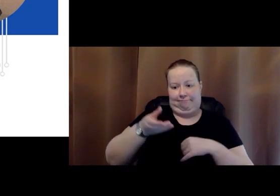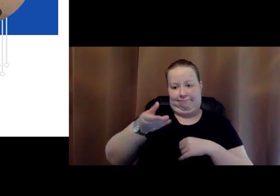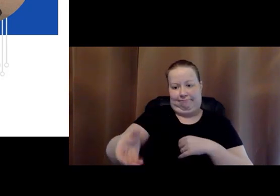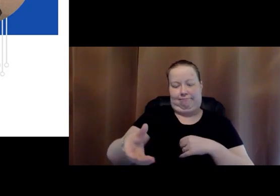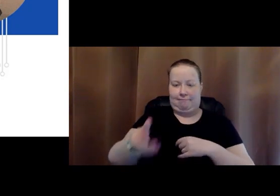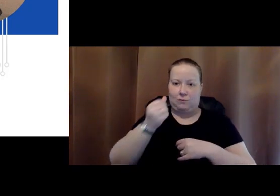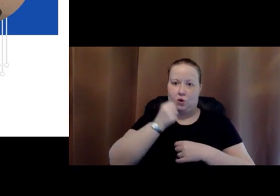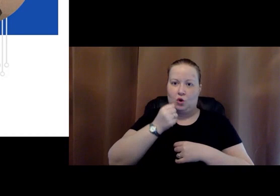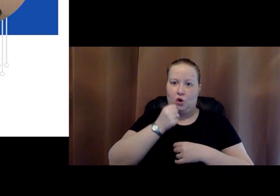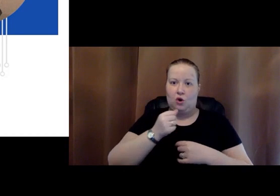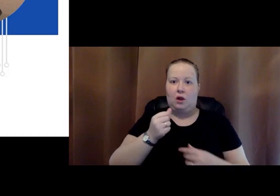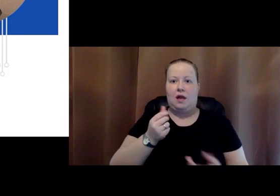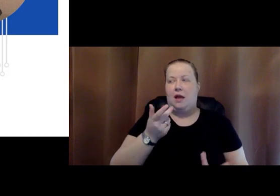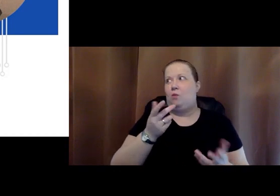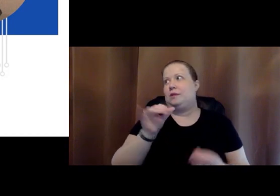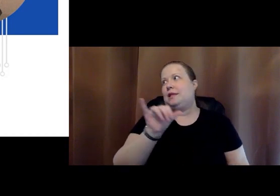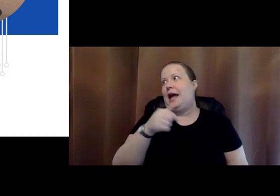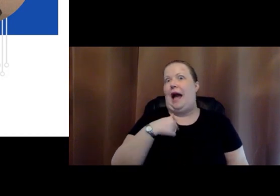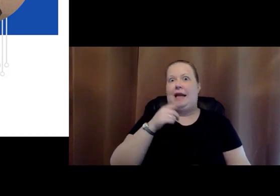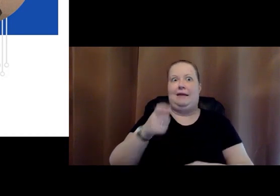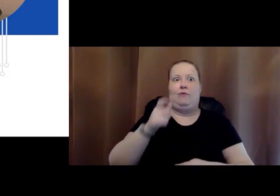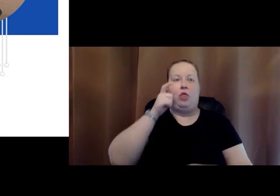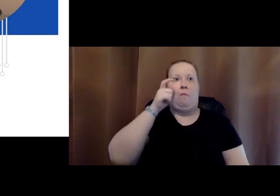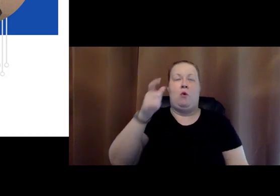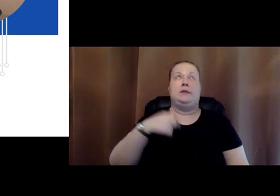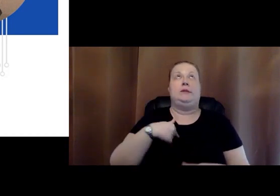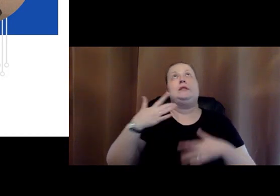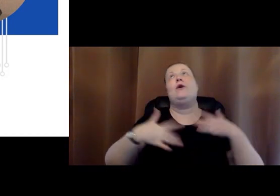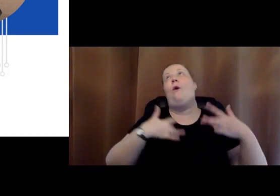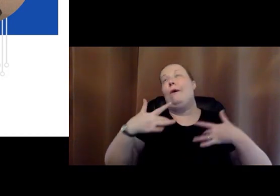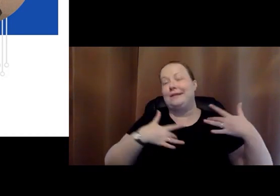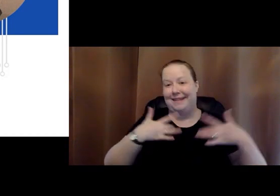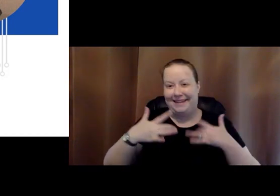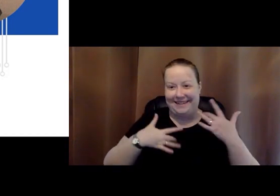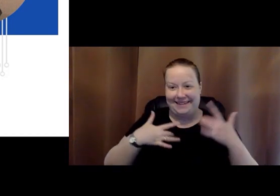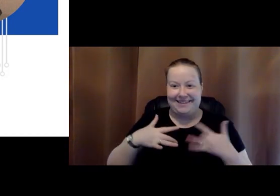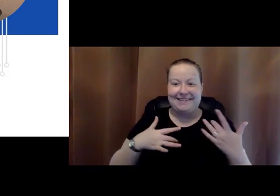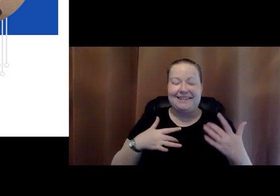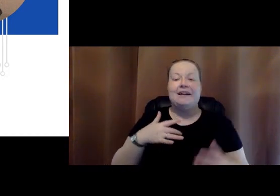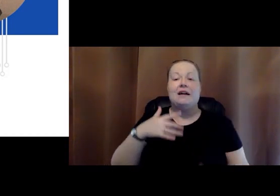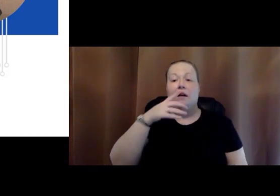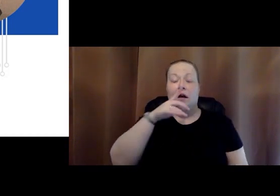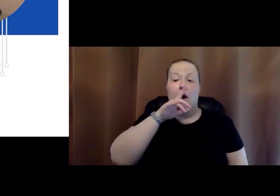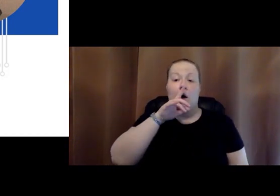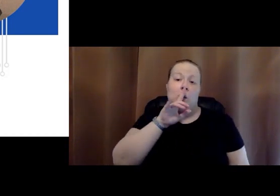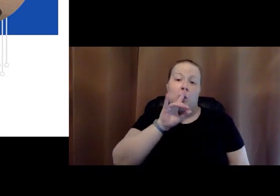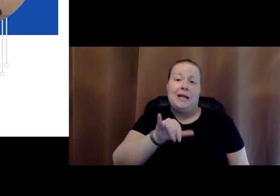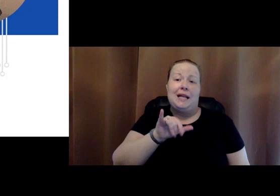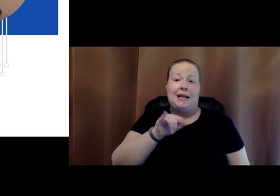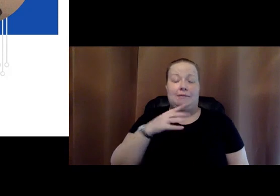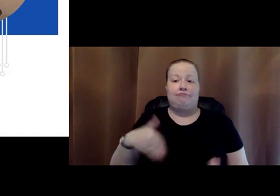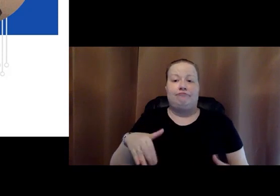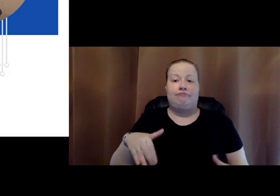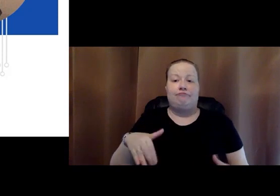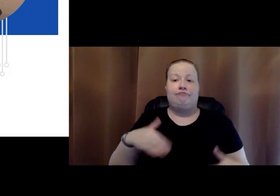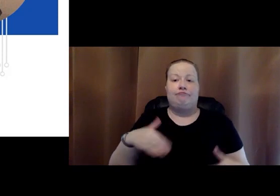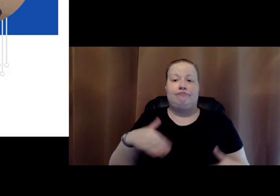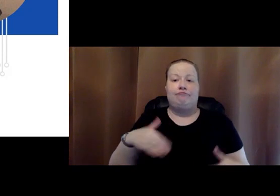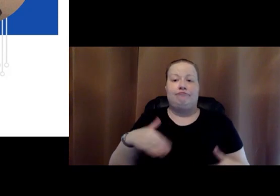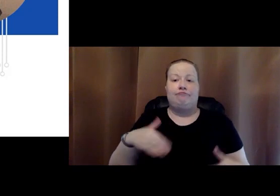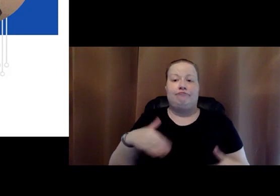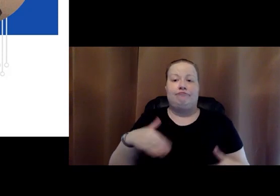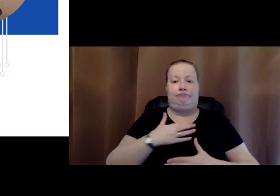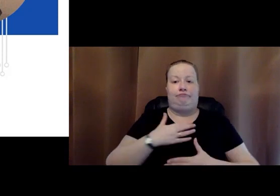and you thought I had like given her the moon. She was so excited. And it's really a pleasure that I have in my work to be able